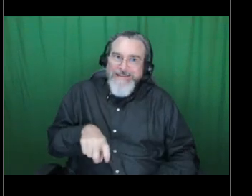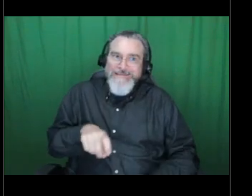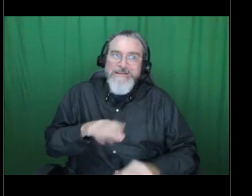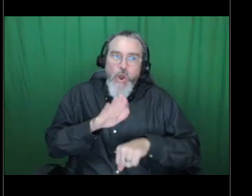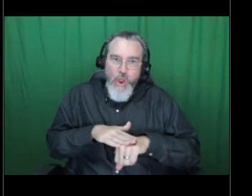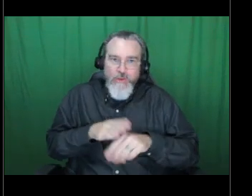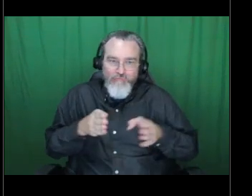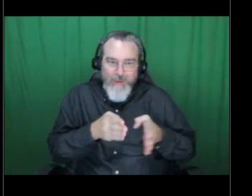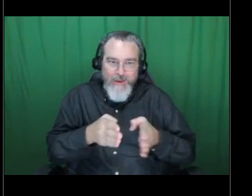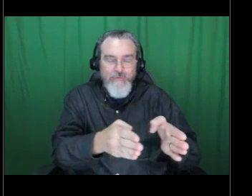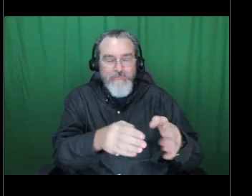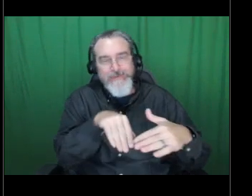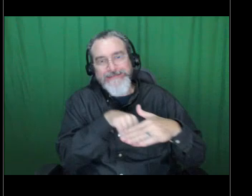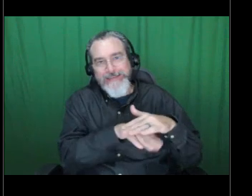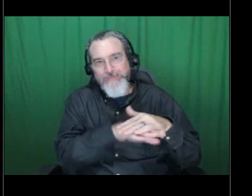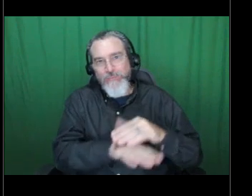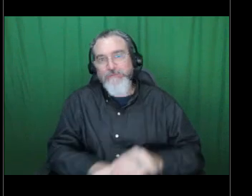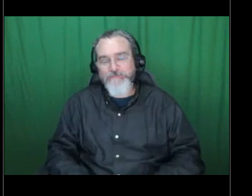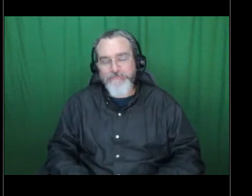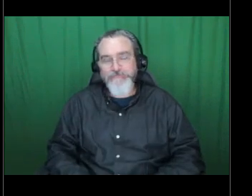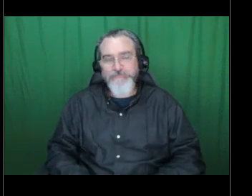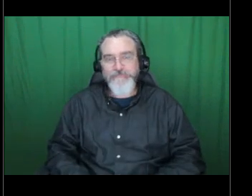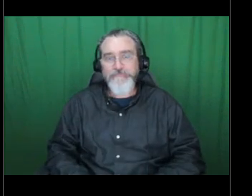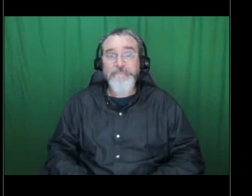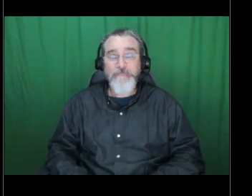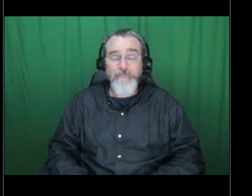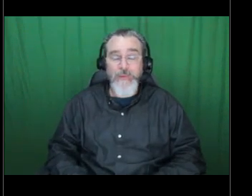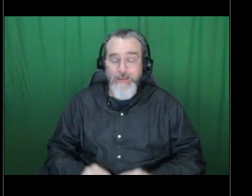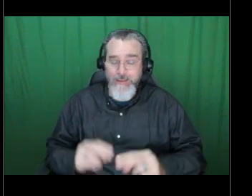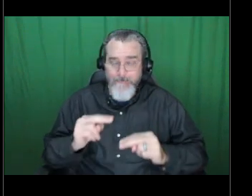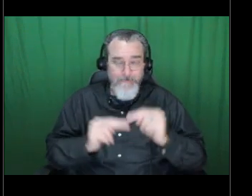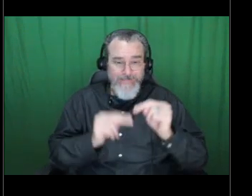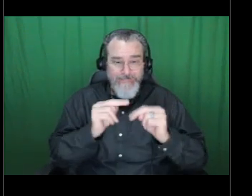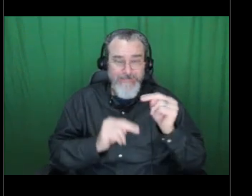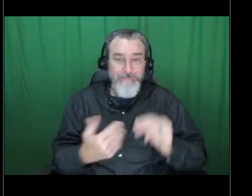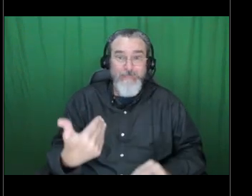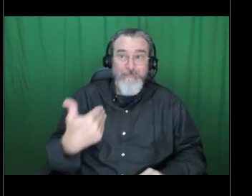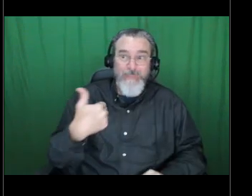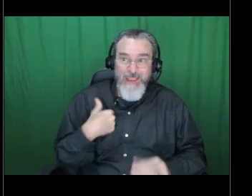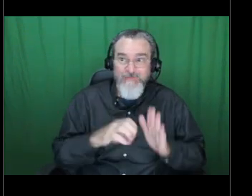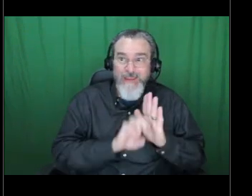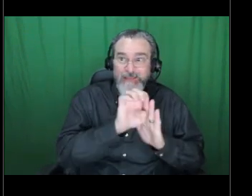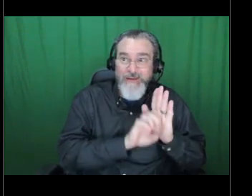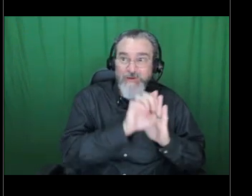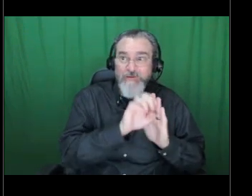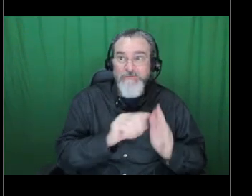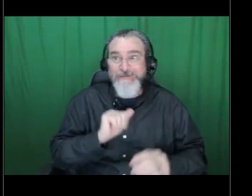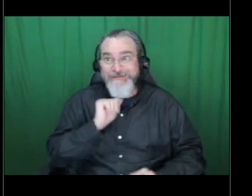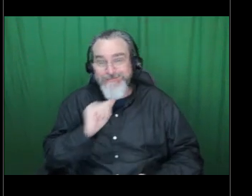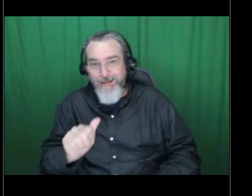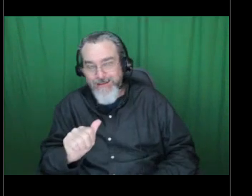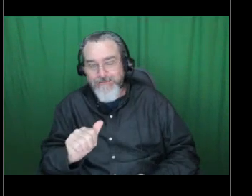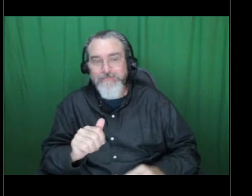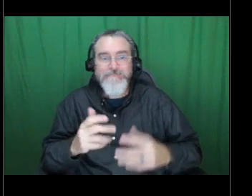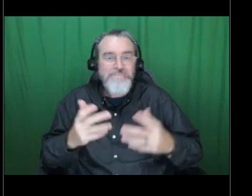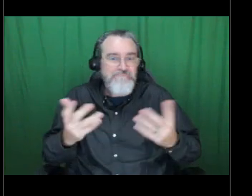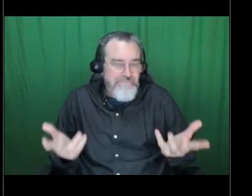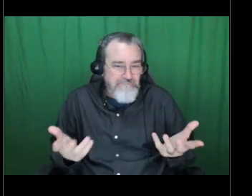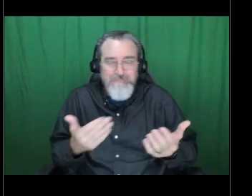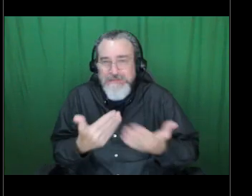Note, in buildings either with or without elevators, more than one